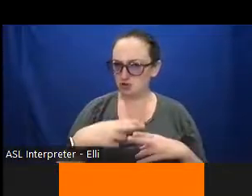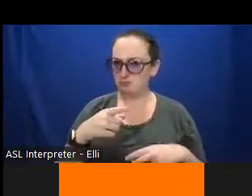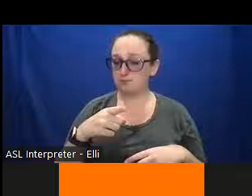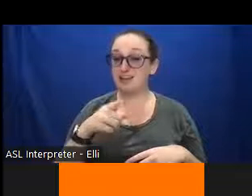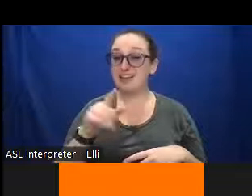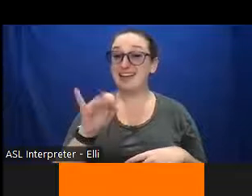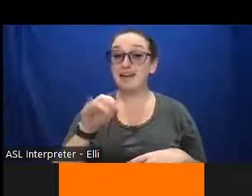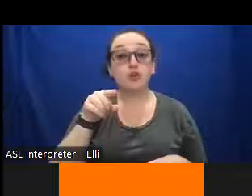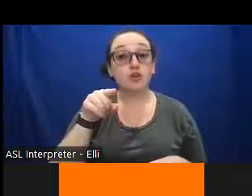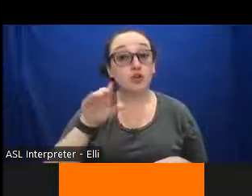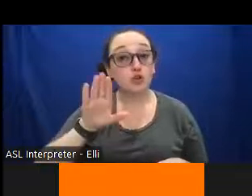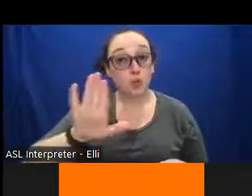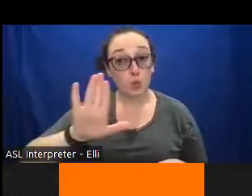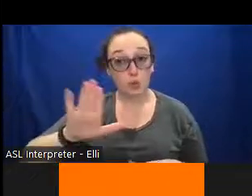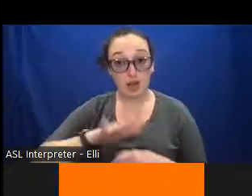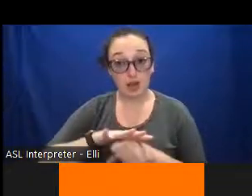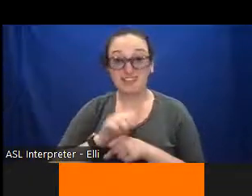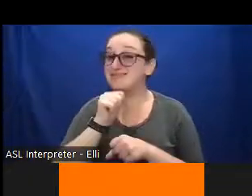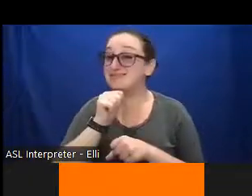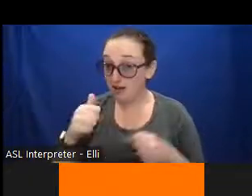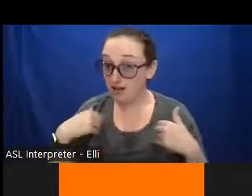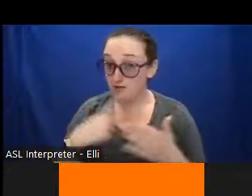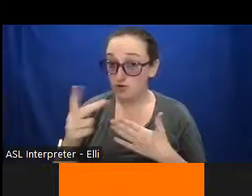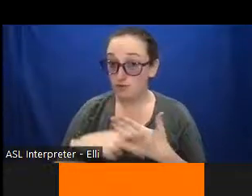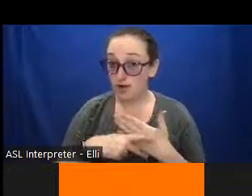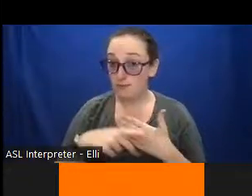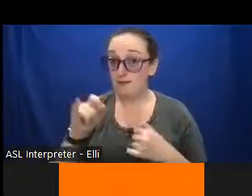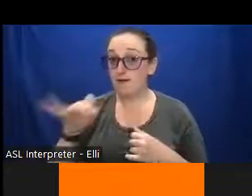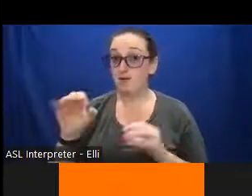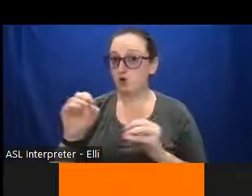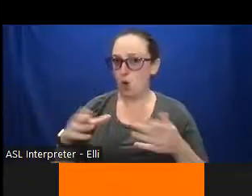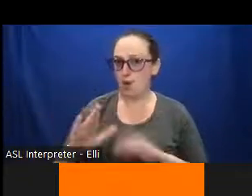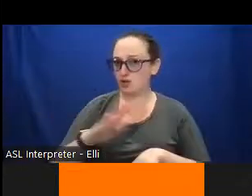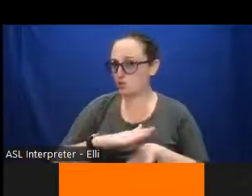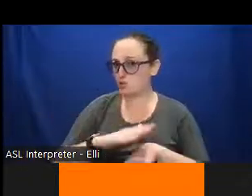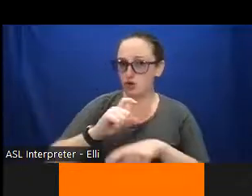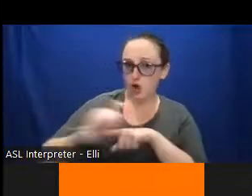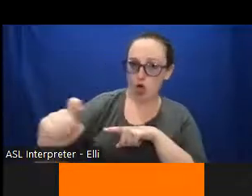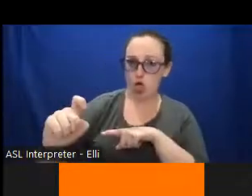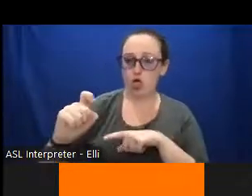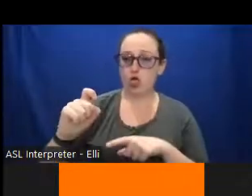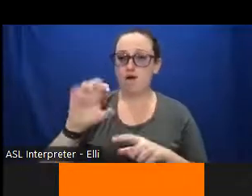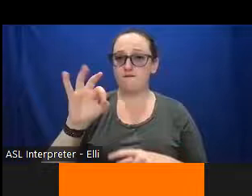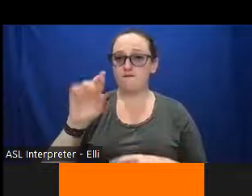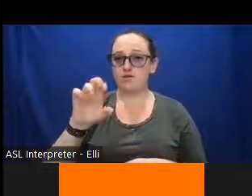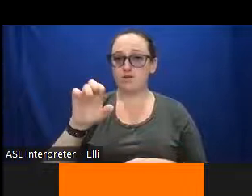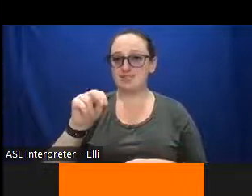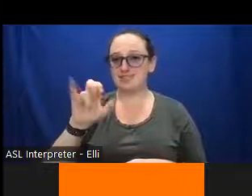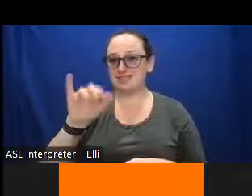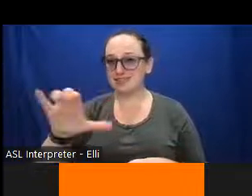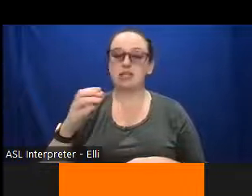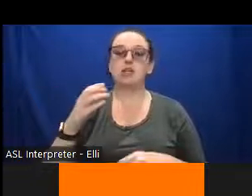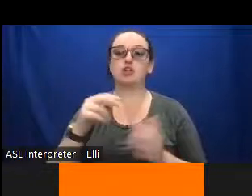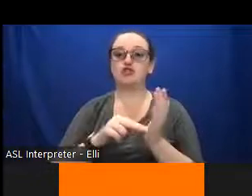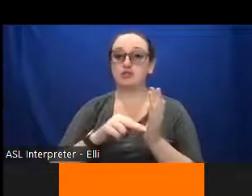have a program in your area where someone can call a forensic nurse examiner and talk to them about their medical options, their